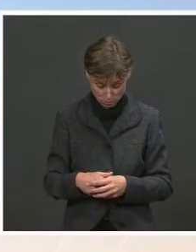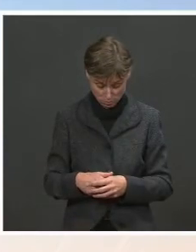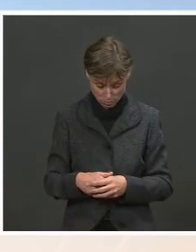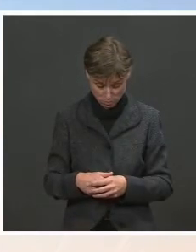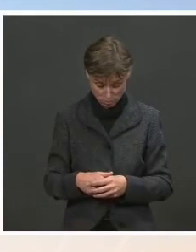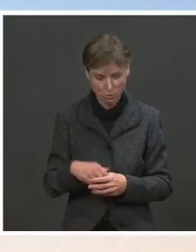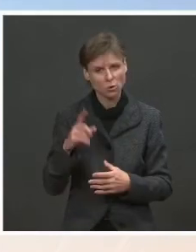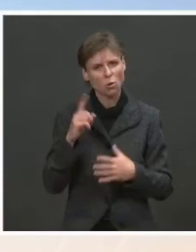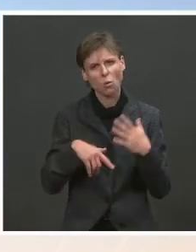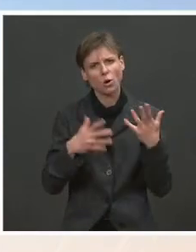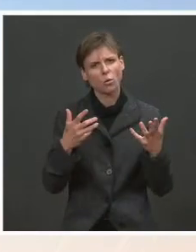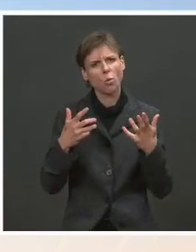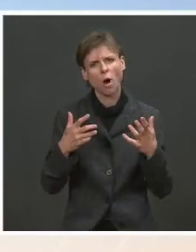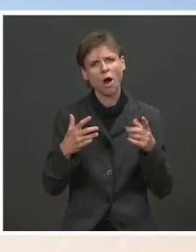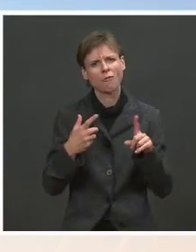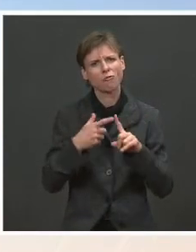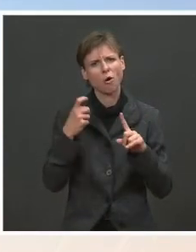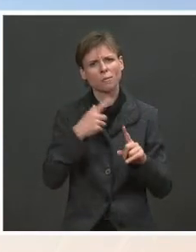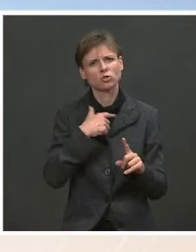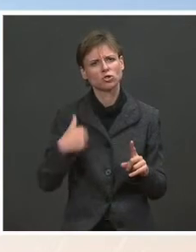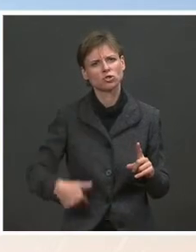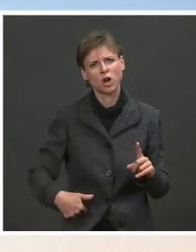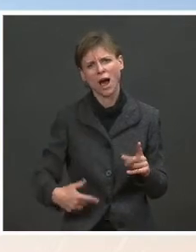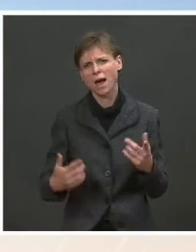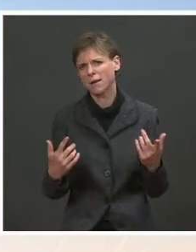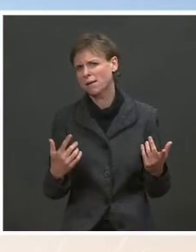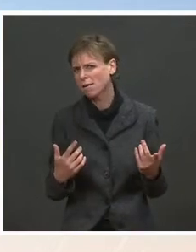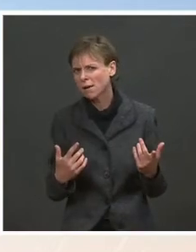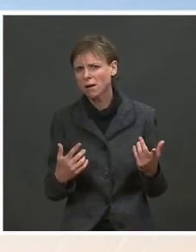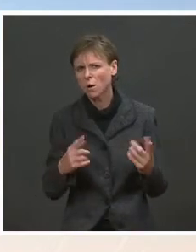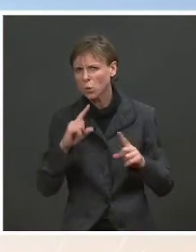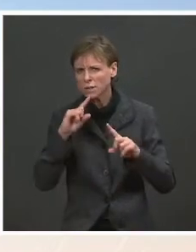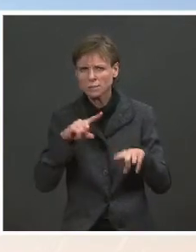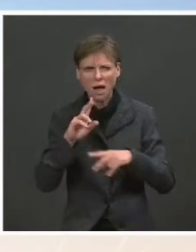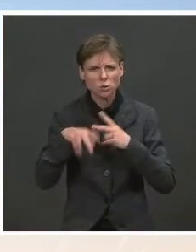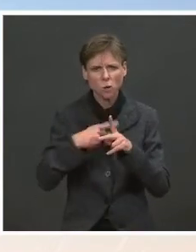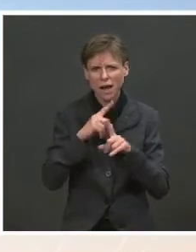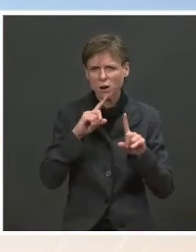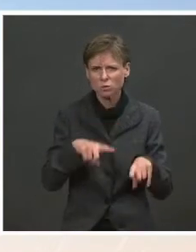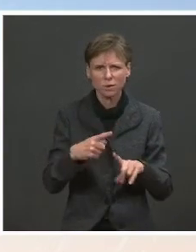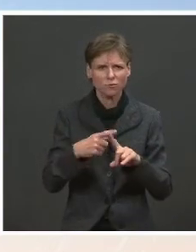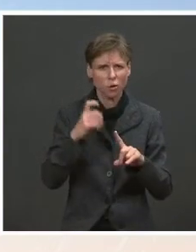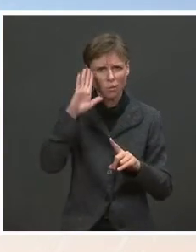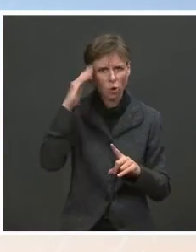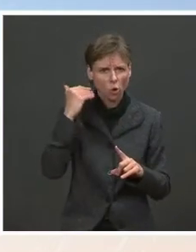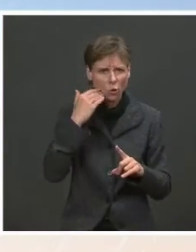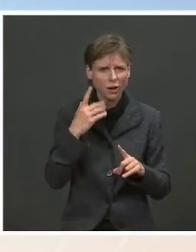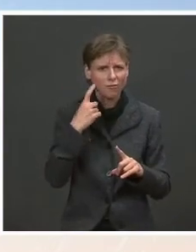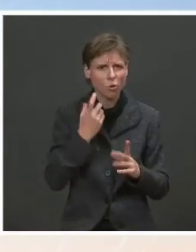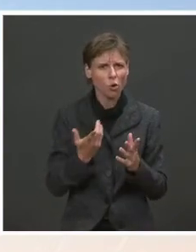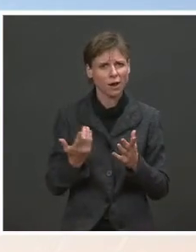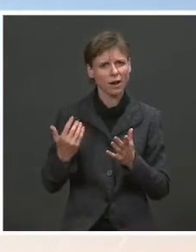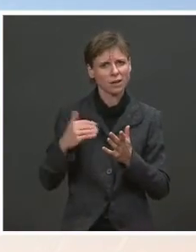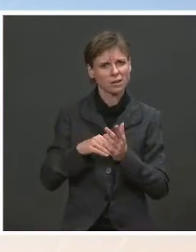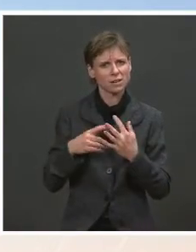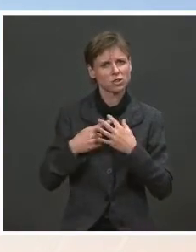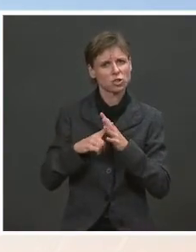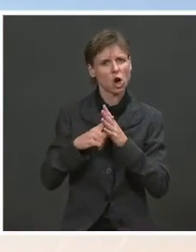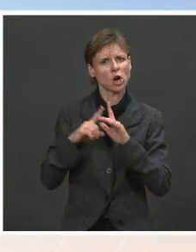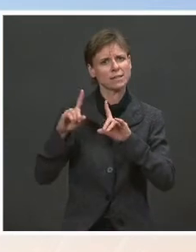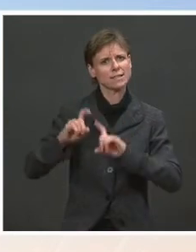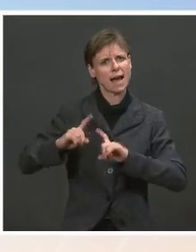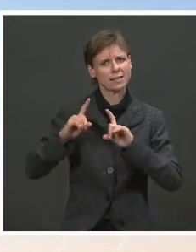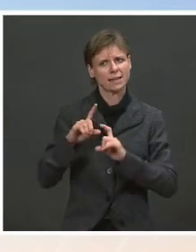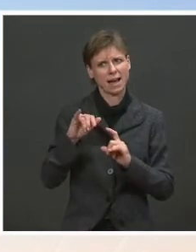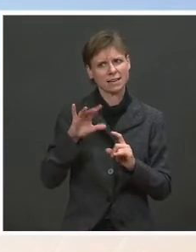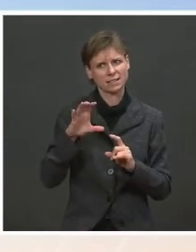North Korea? The U.S. military expects North Korea to resume testing of ICBMs. What would that mean for